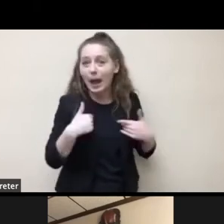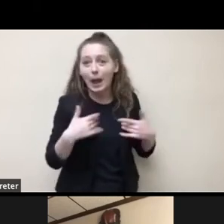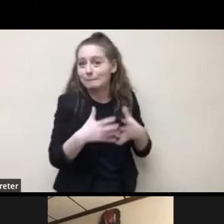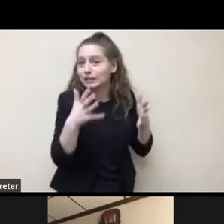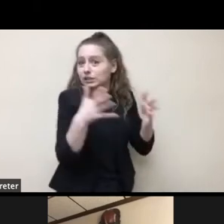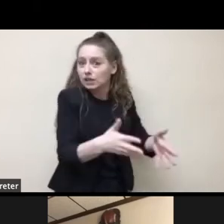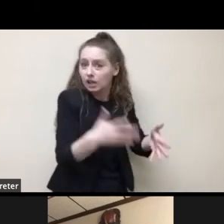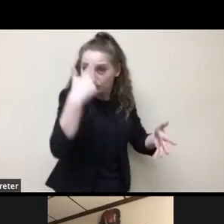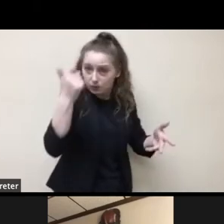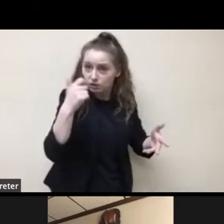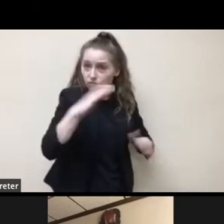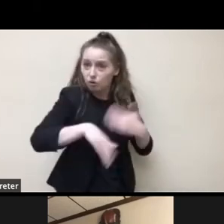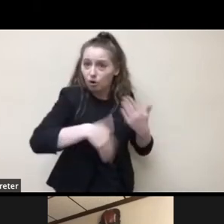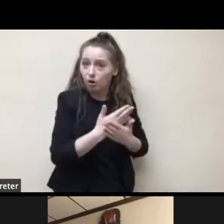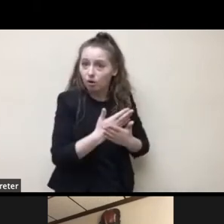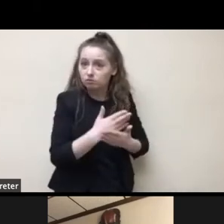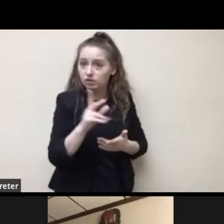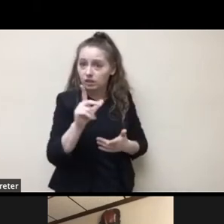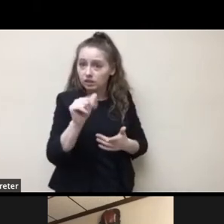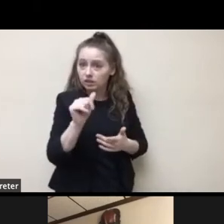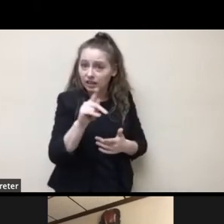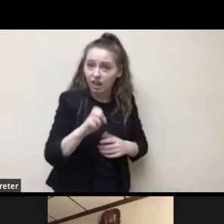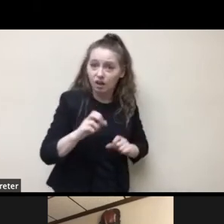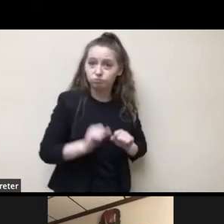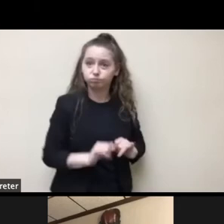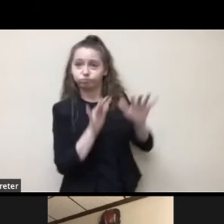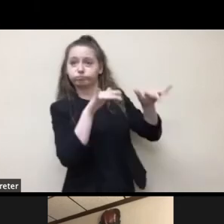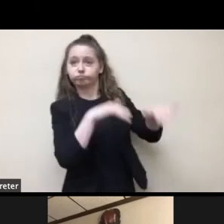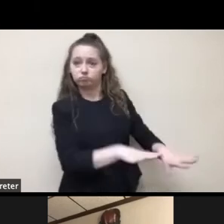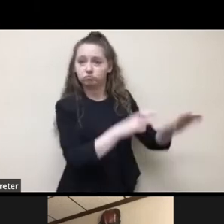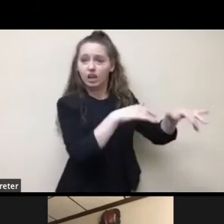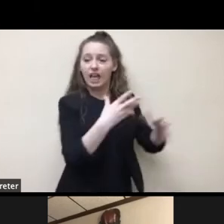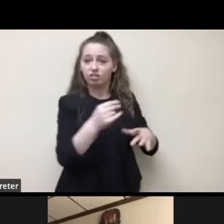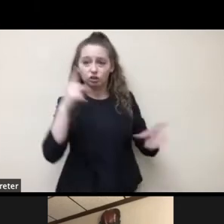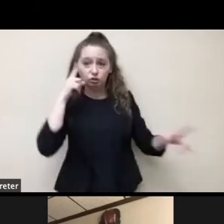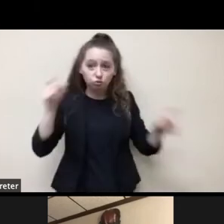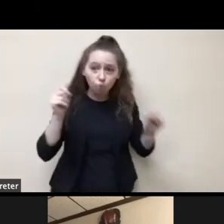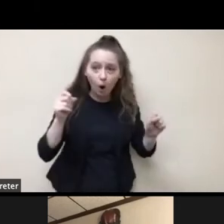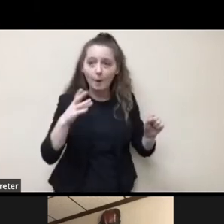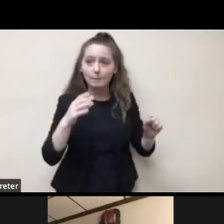all the lake surges and the storms and the high